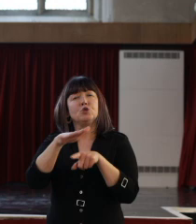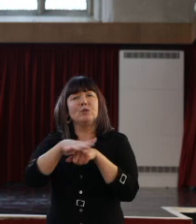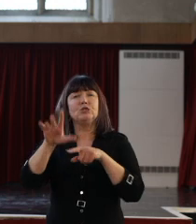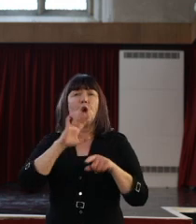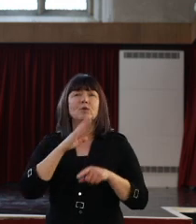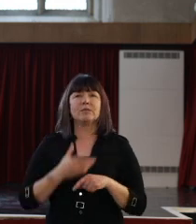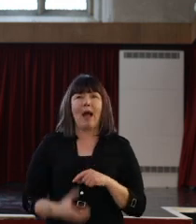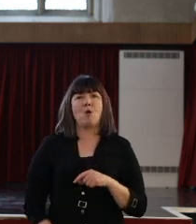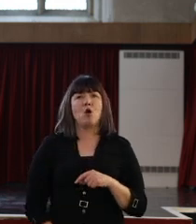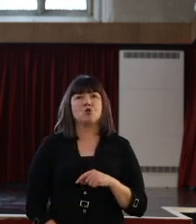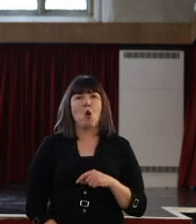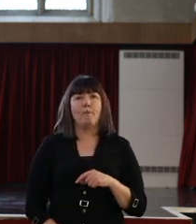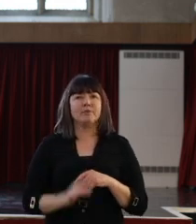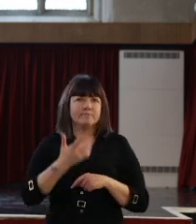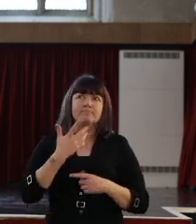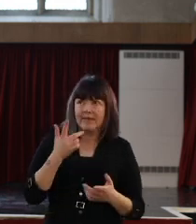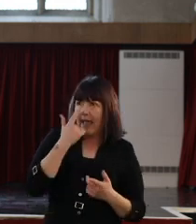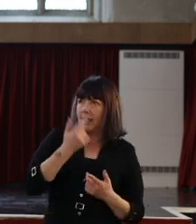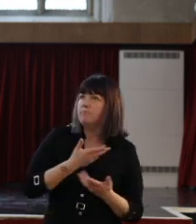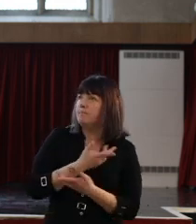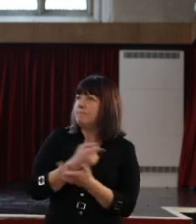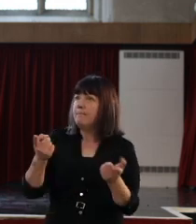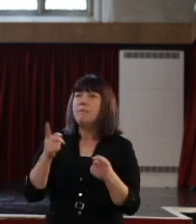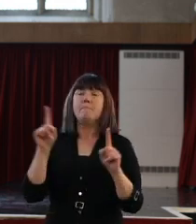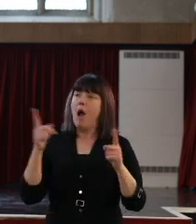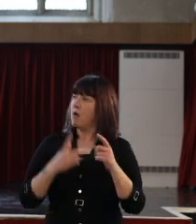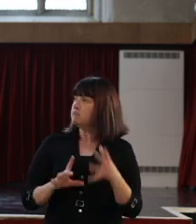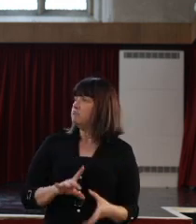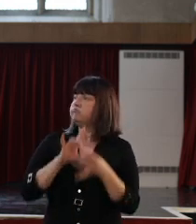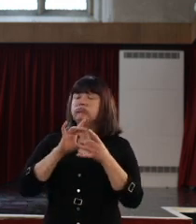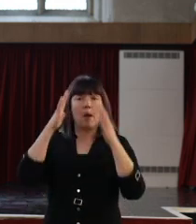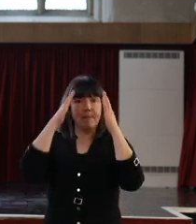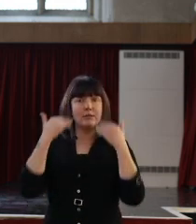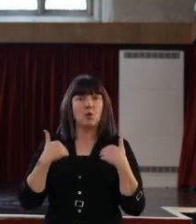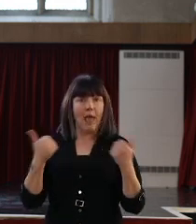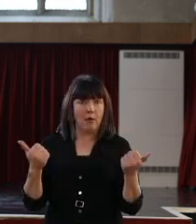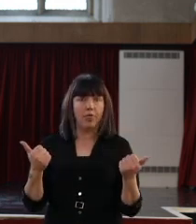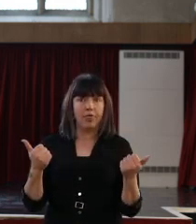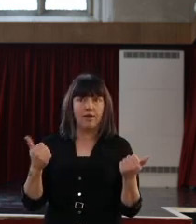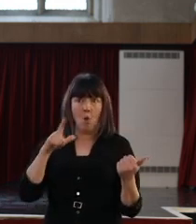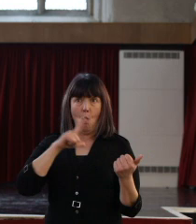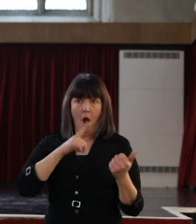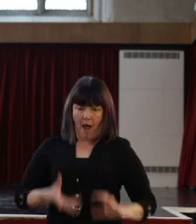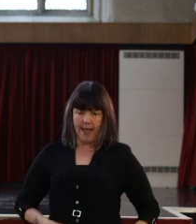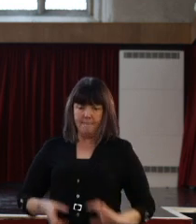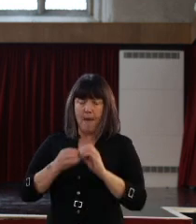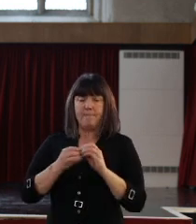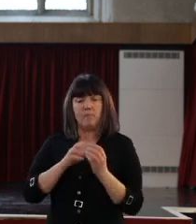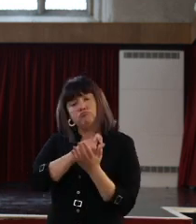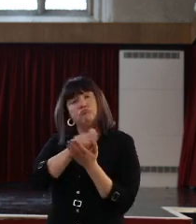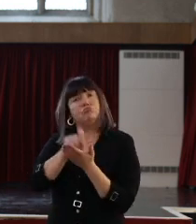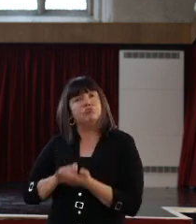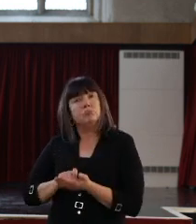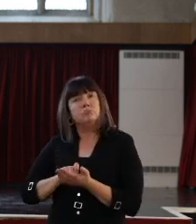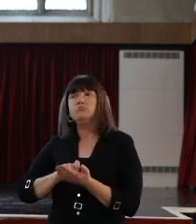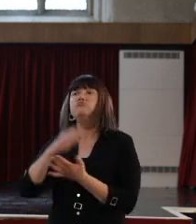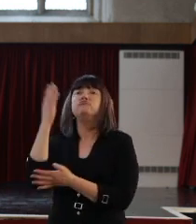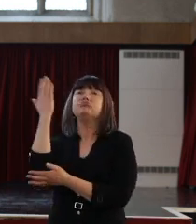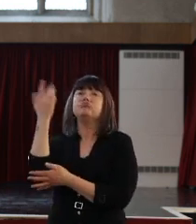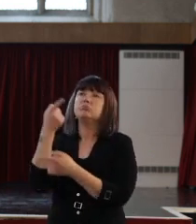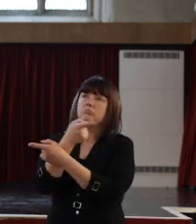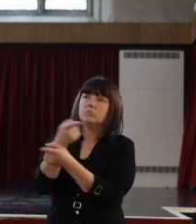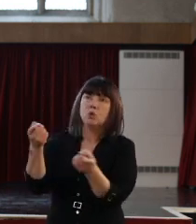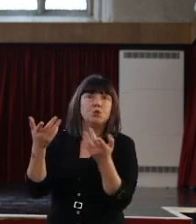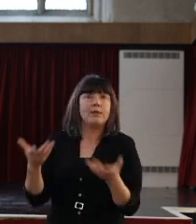culture on its own isn't a magic bullet for my mental health. Part of the reason I wanted to write this speech and to give it to you today was as a